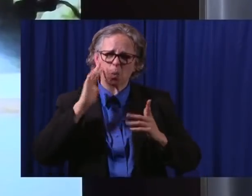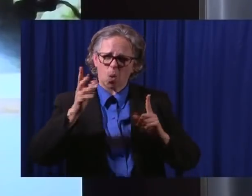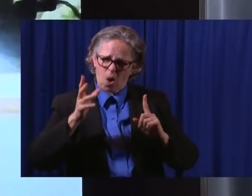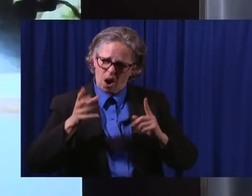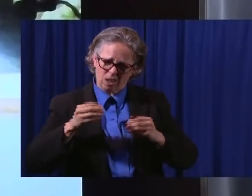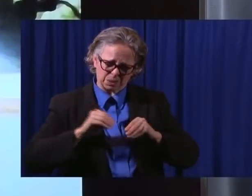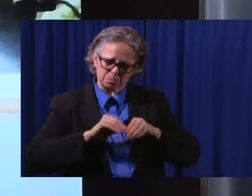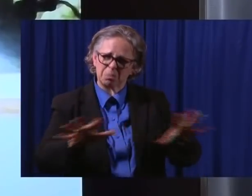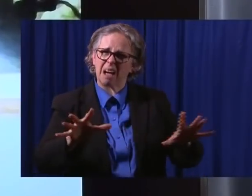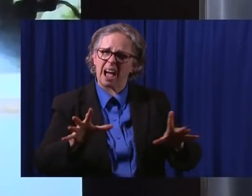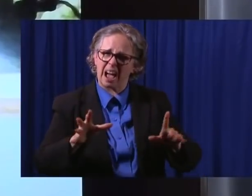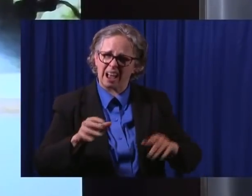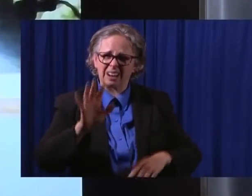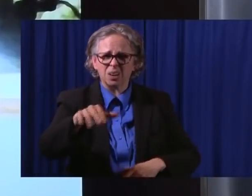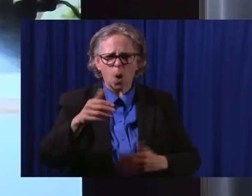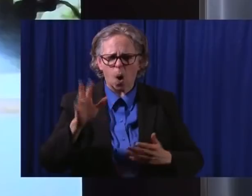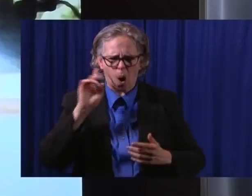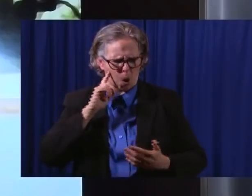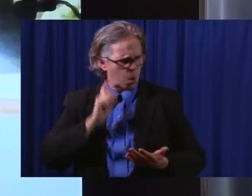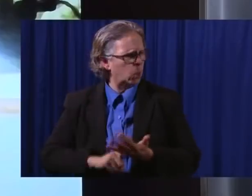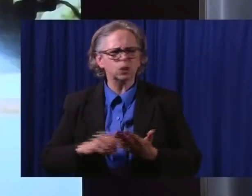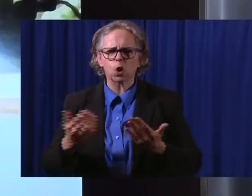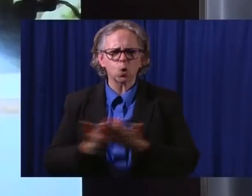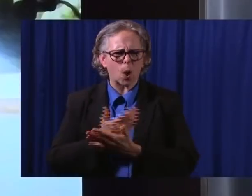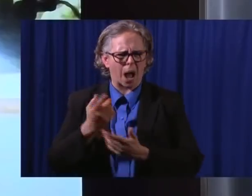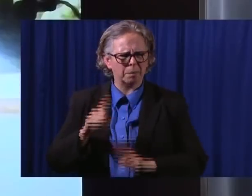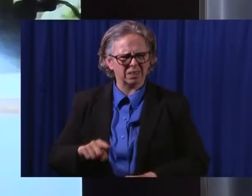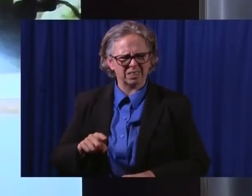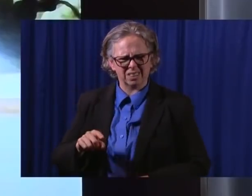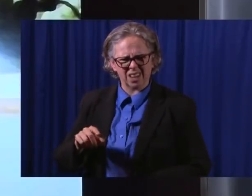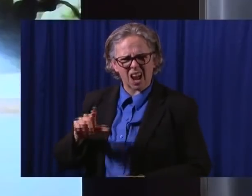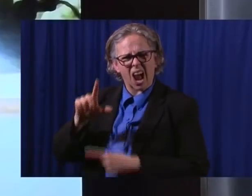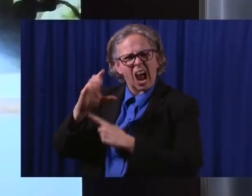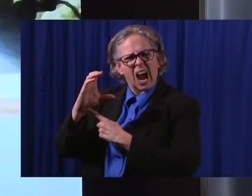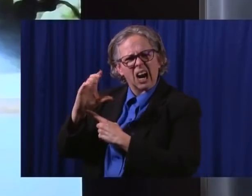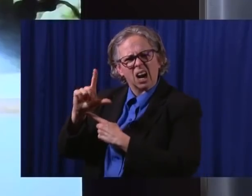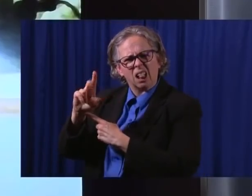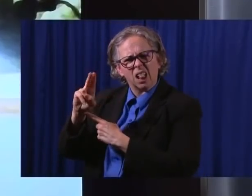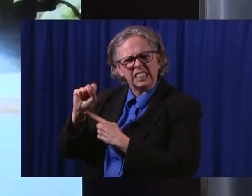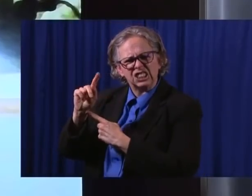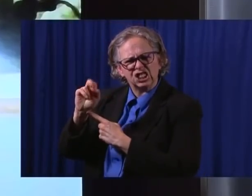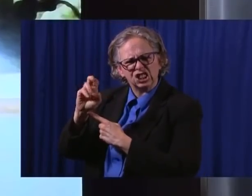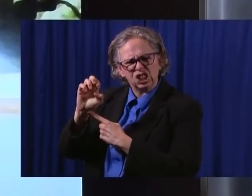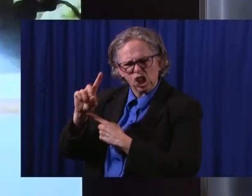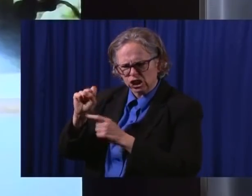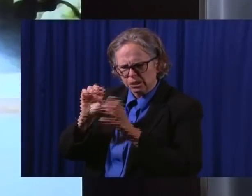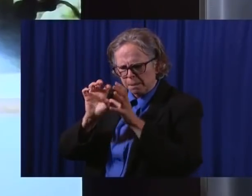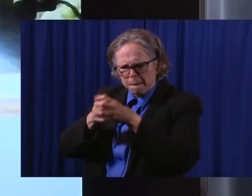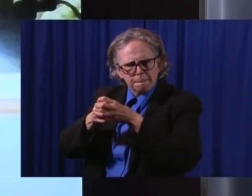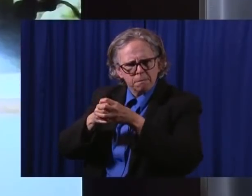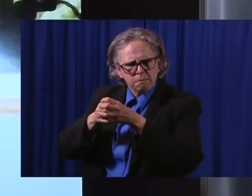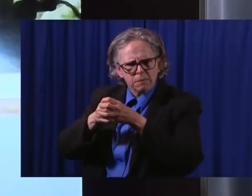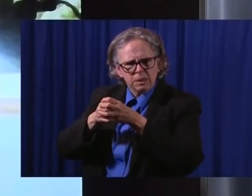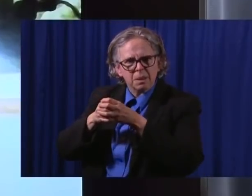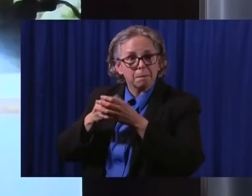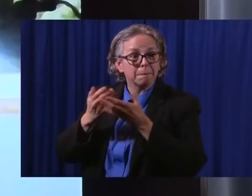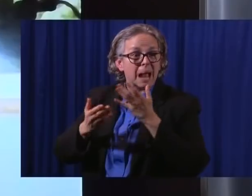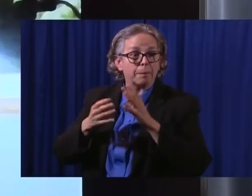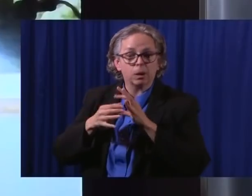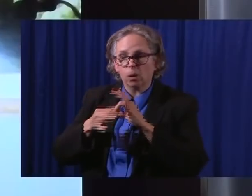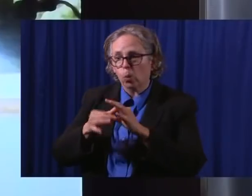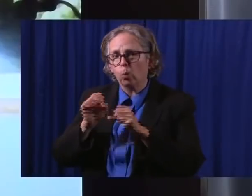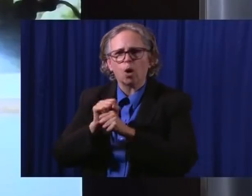which is clusters of a couple dozen cases related either to a workplace, in some cases to a single church